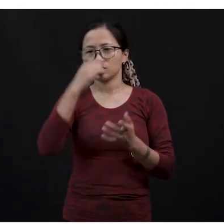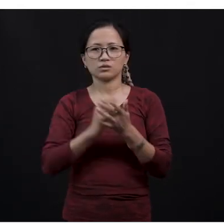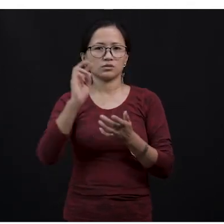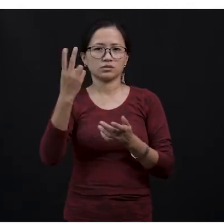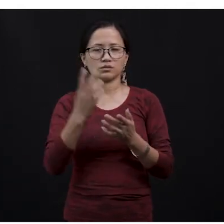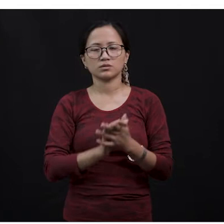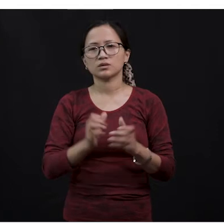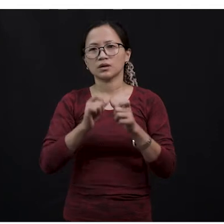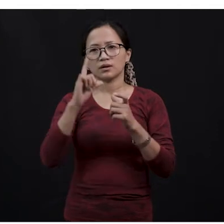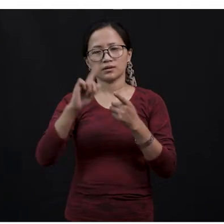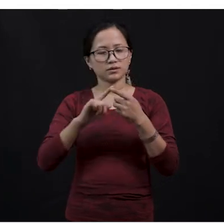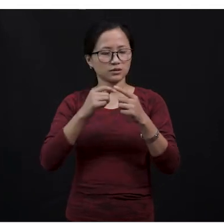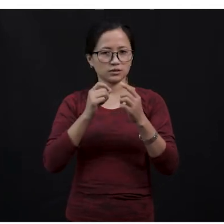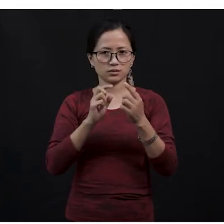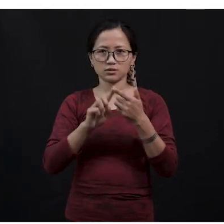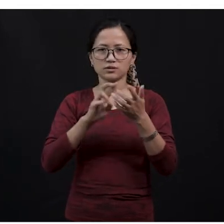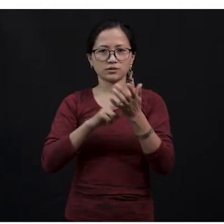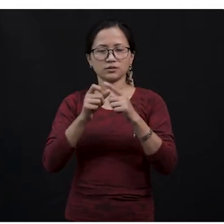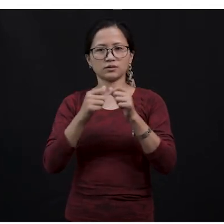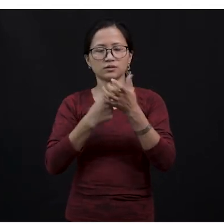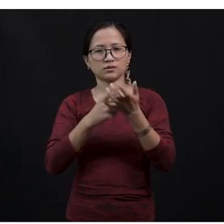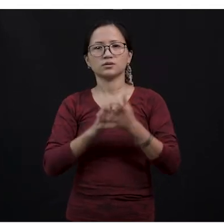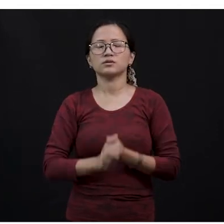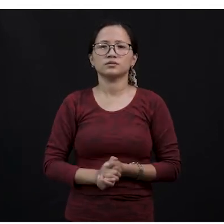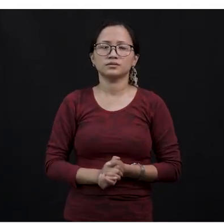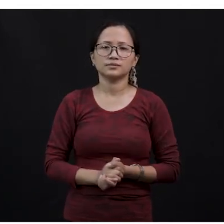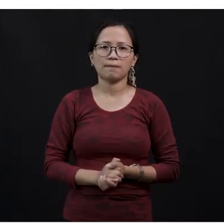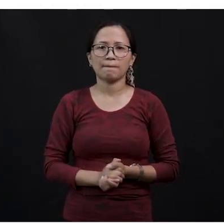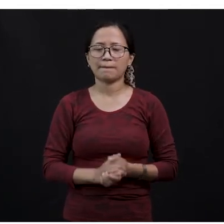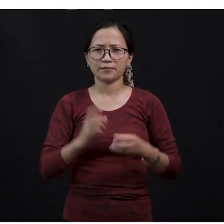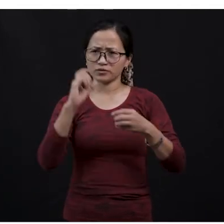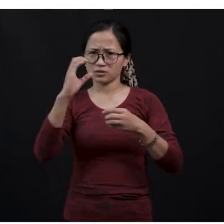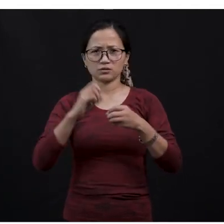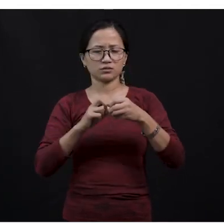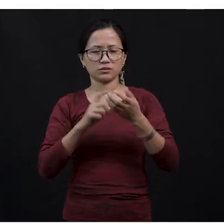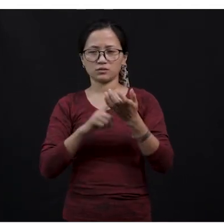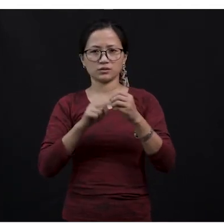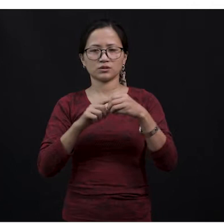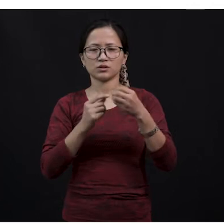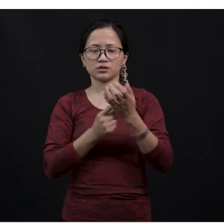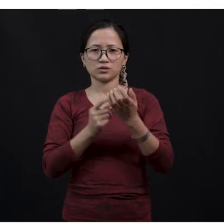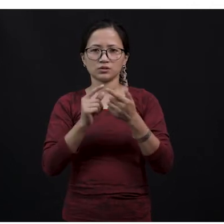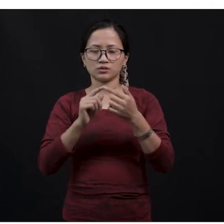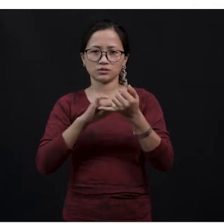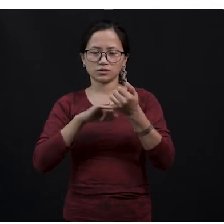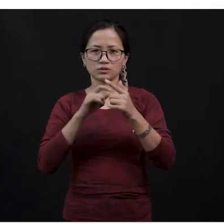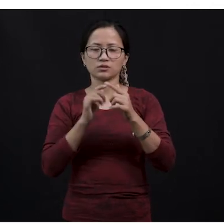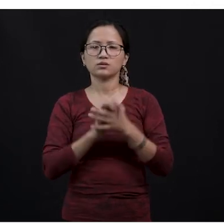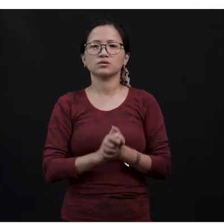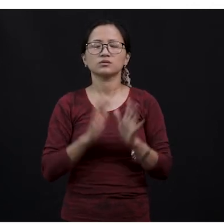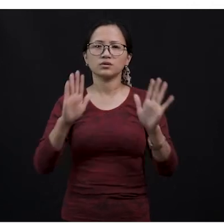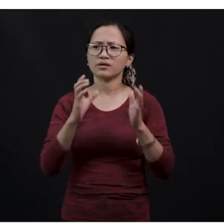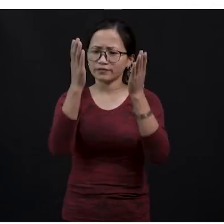second Alexander. So if you have to have a conquest of another continent, another country, then you have to